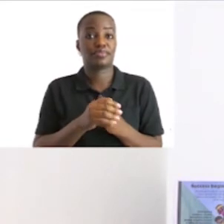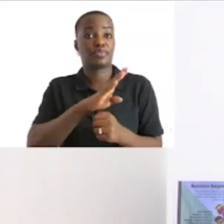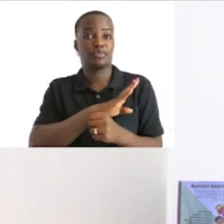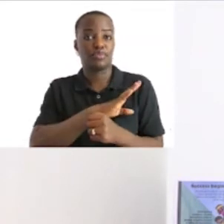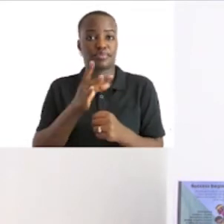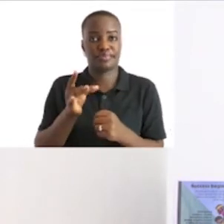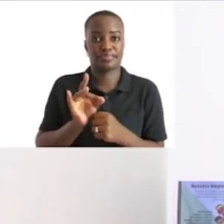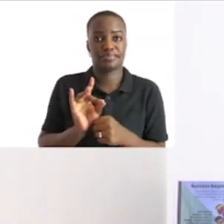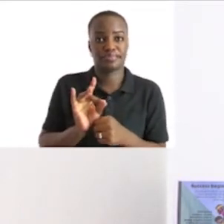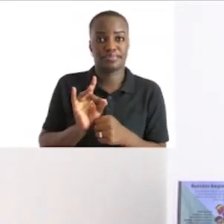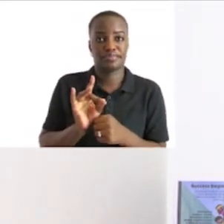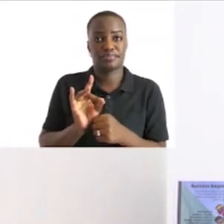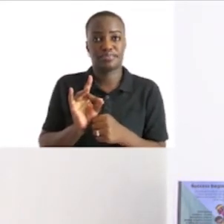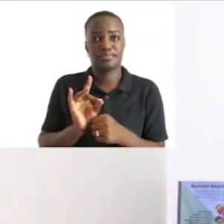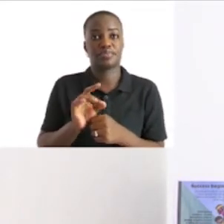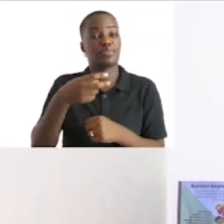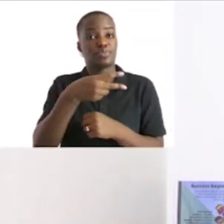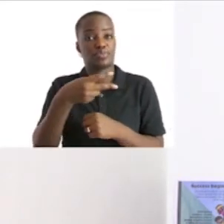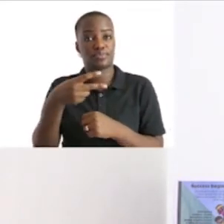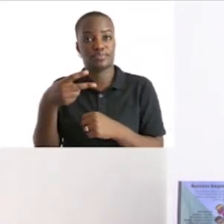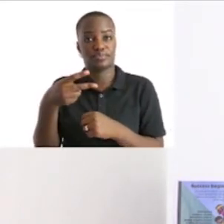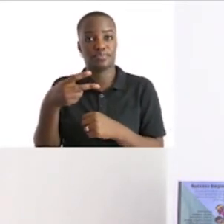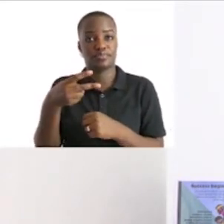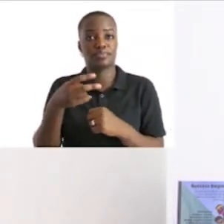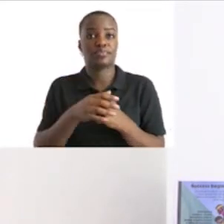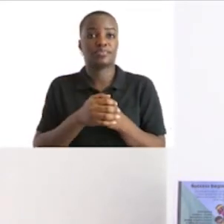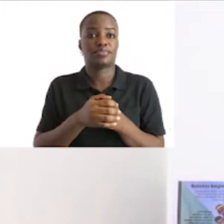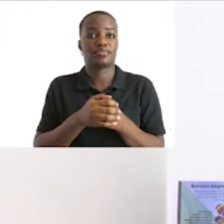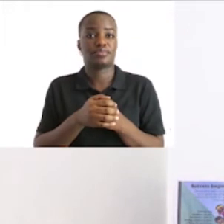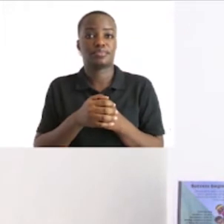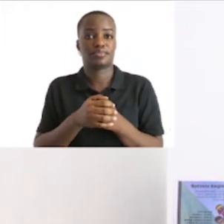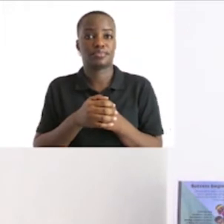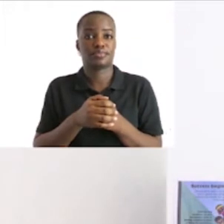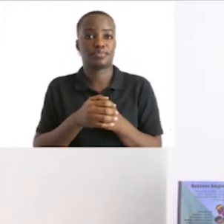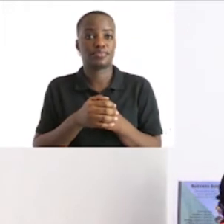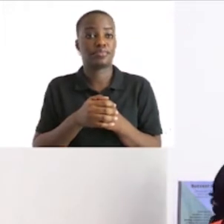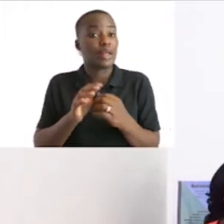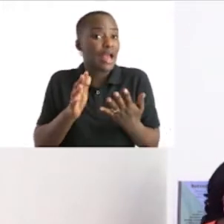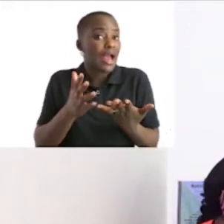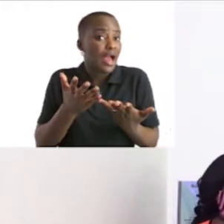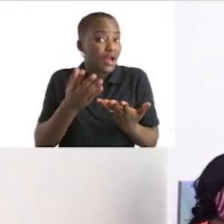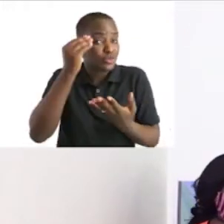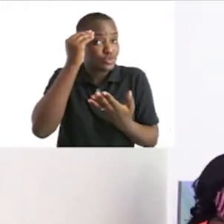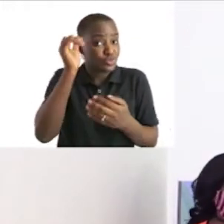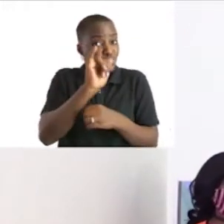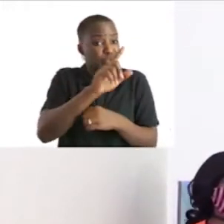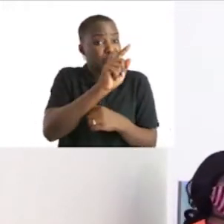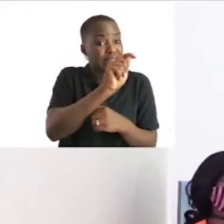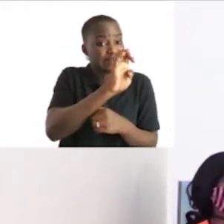says 48 is equal to, and how do we come up with the tens and